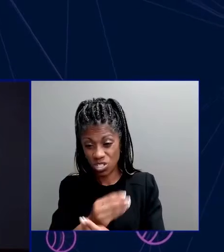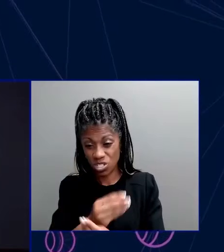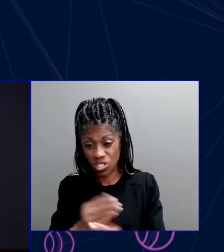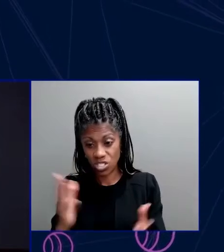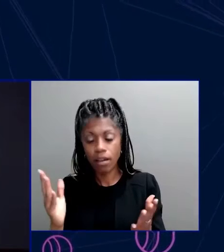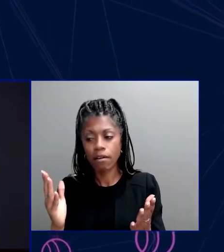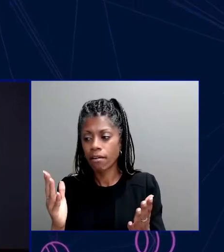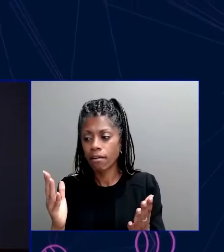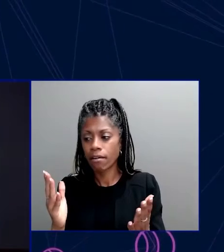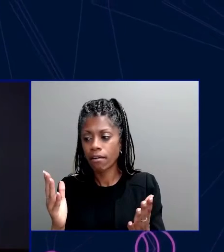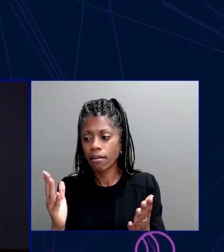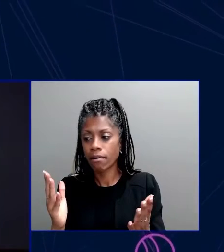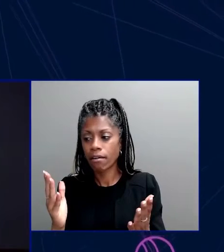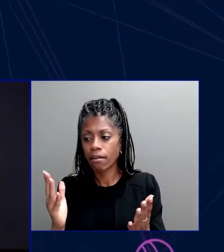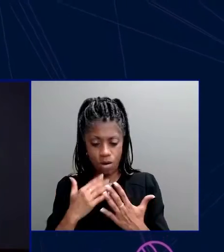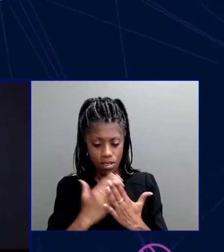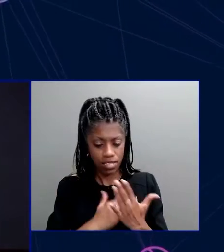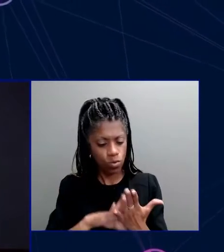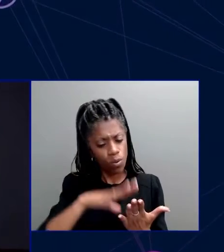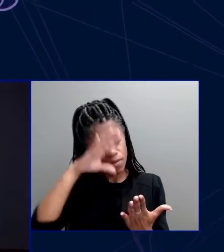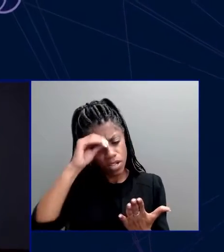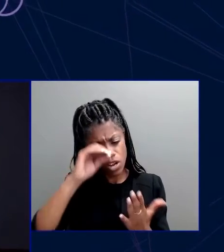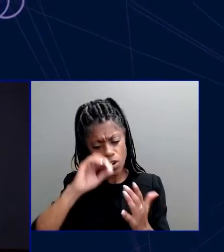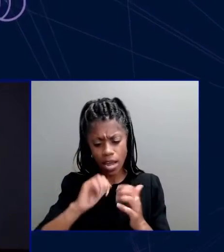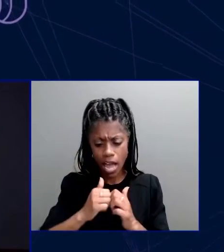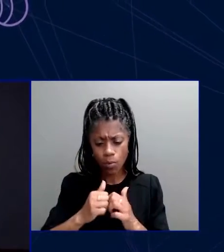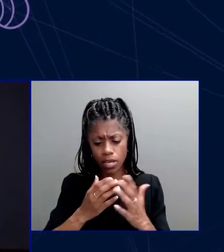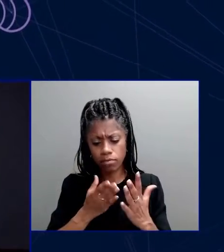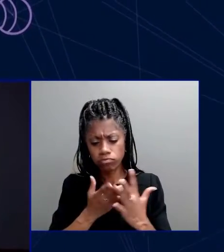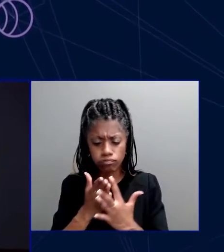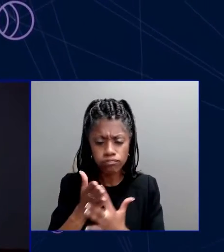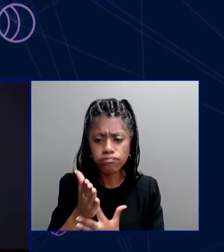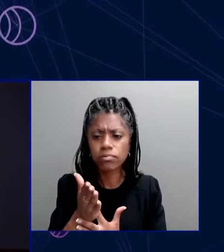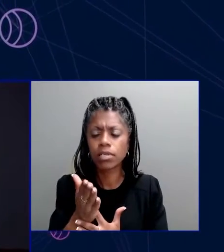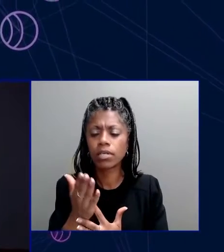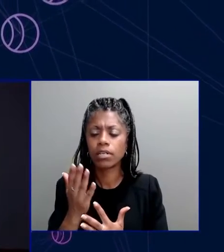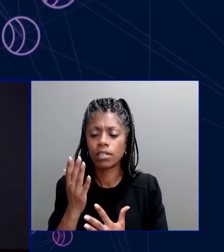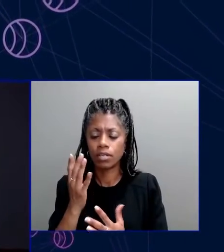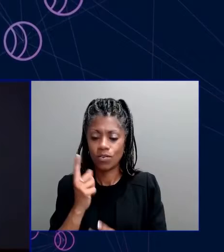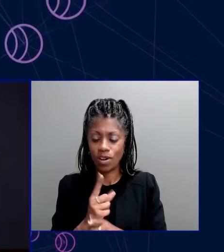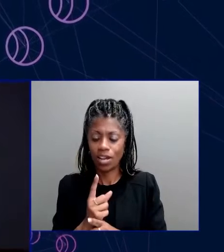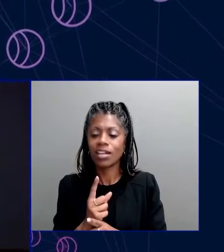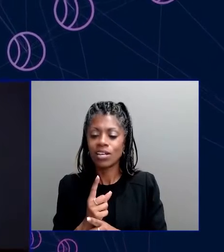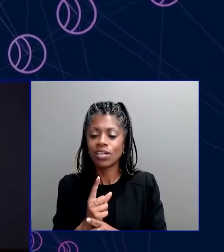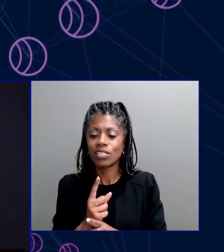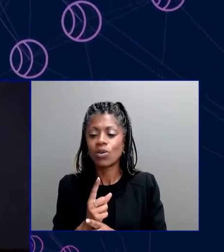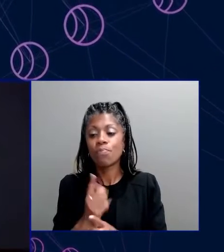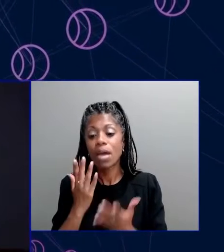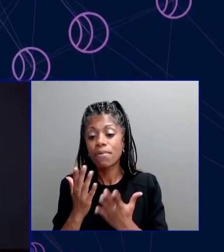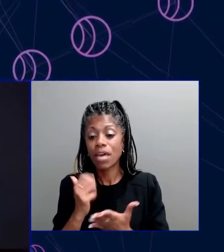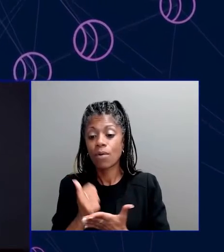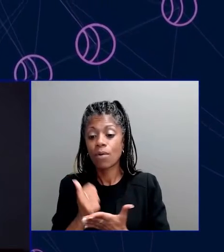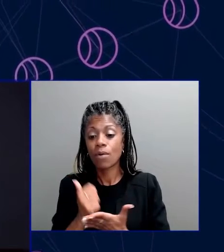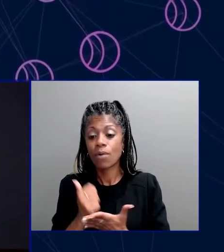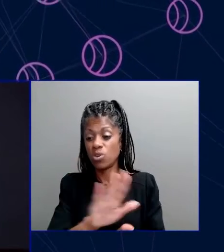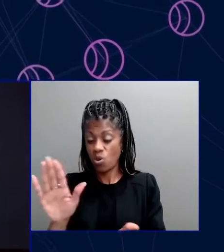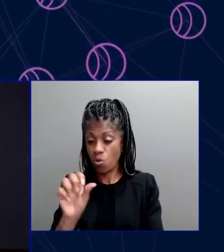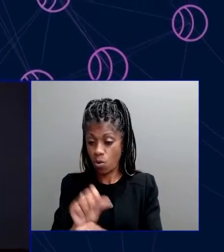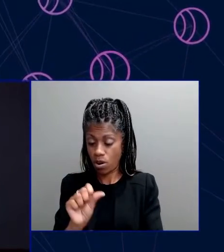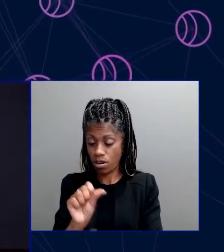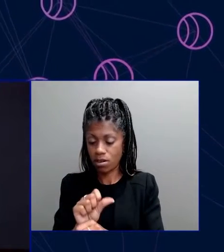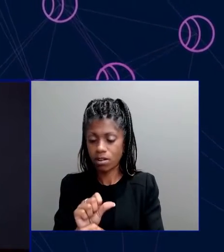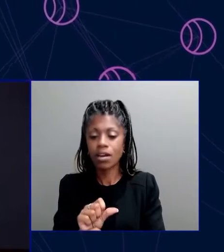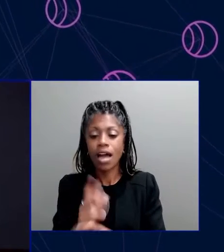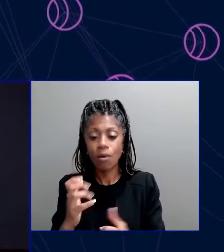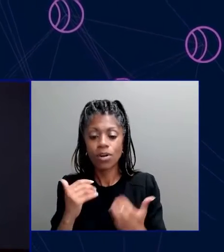campaign so that you can use it in your own work. And we have a really packed agenda today. So I want to make sure we get started right